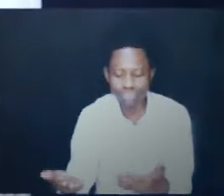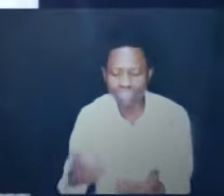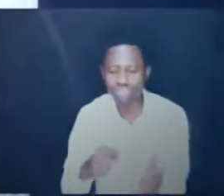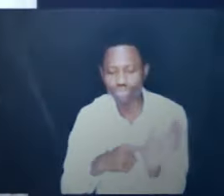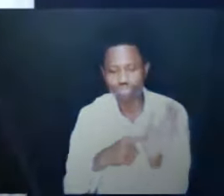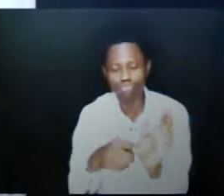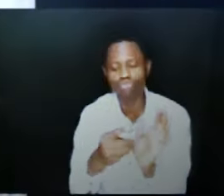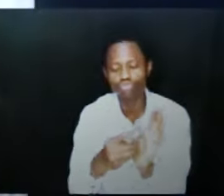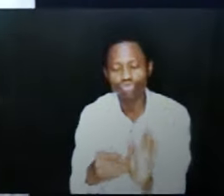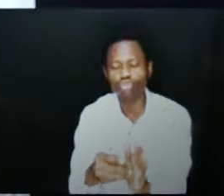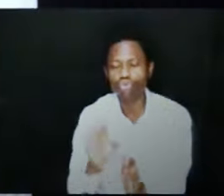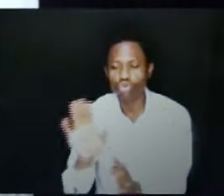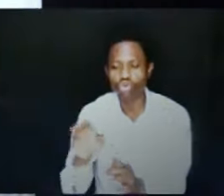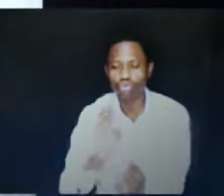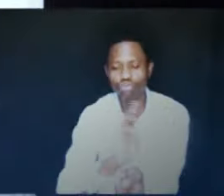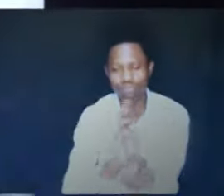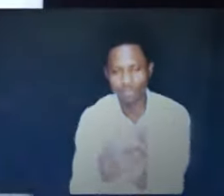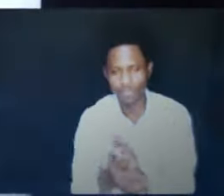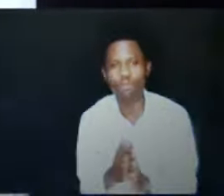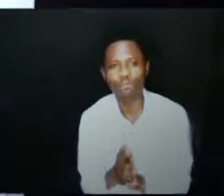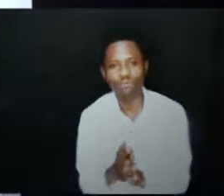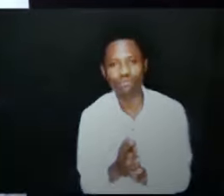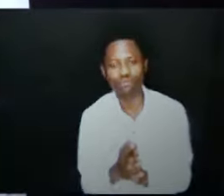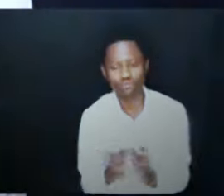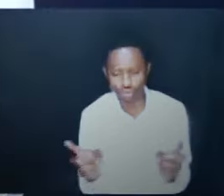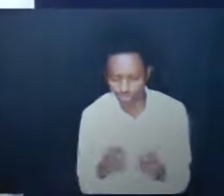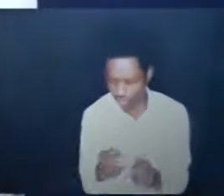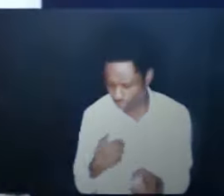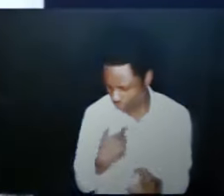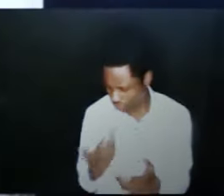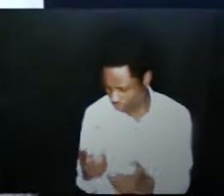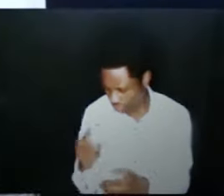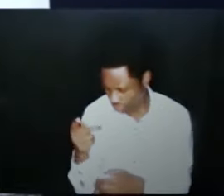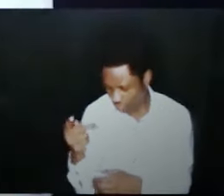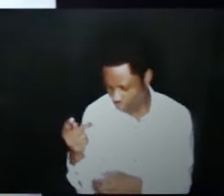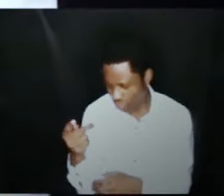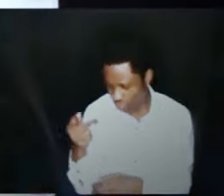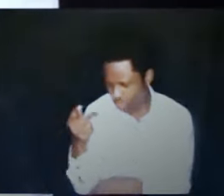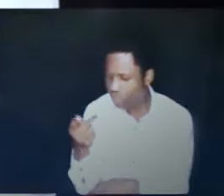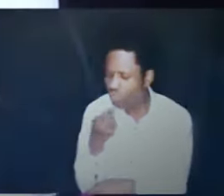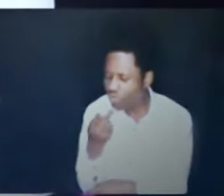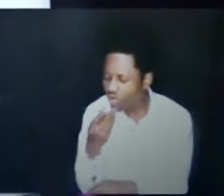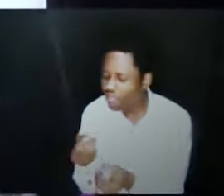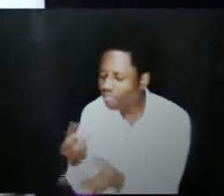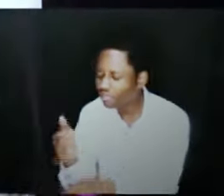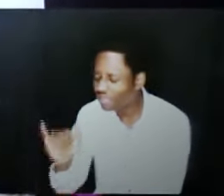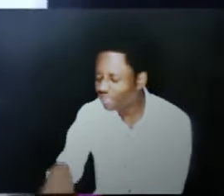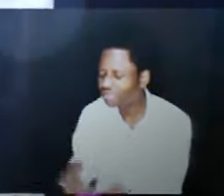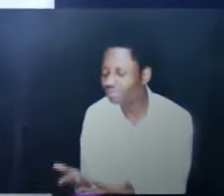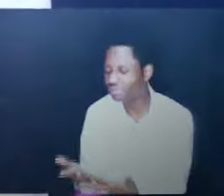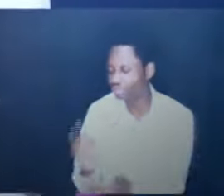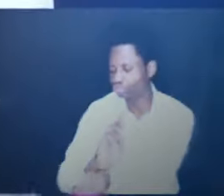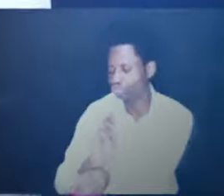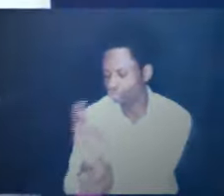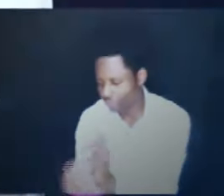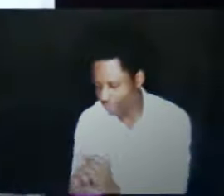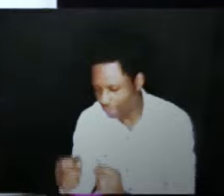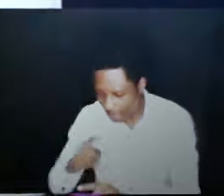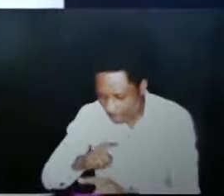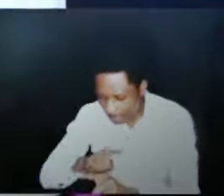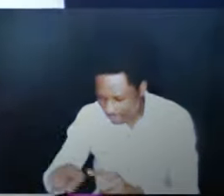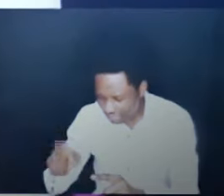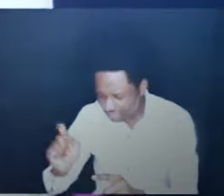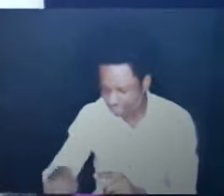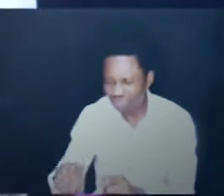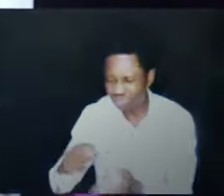that they should demonstrate that by their deeds. Smafo Paul or can say once I change one, no share quite say one year so a